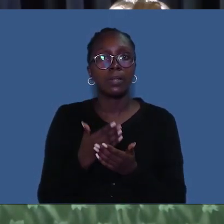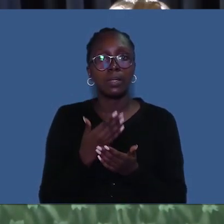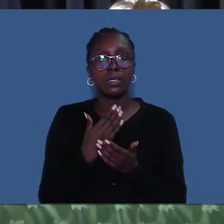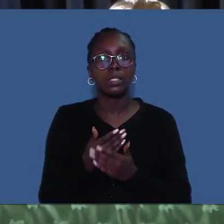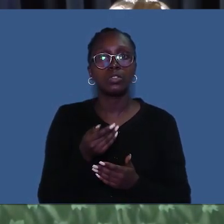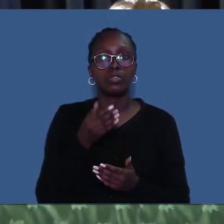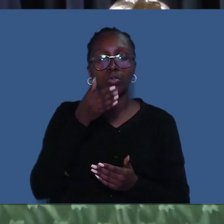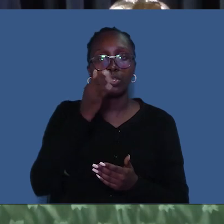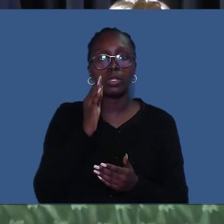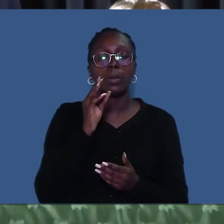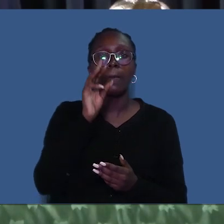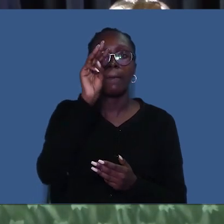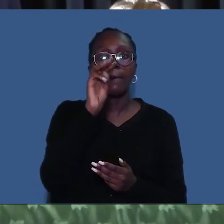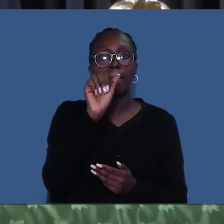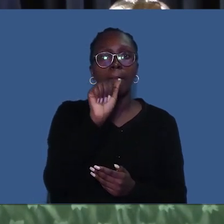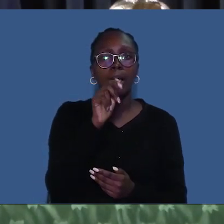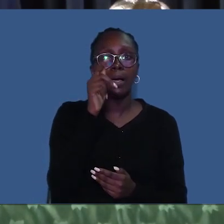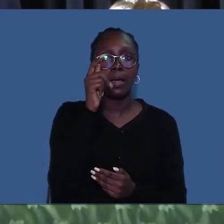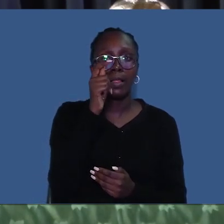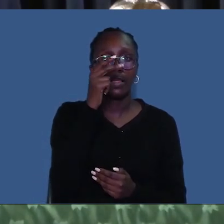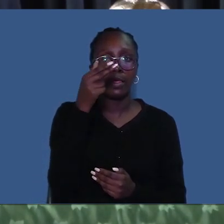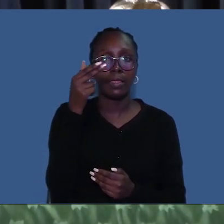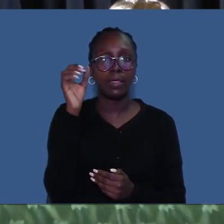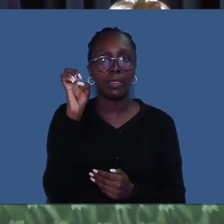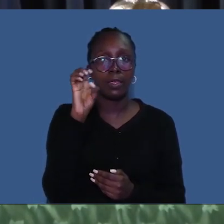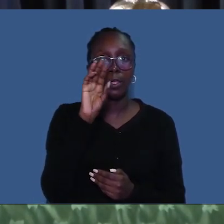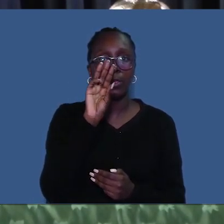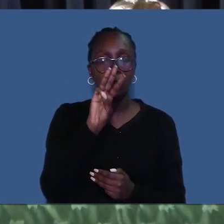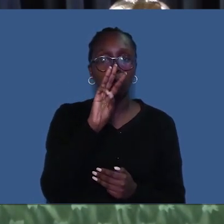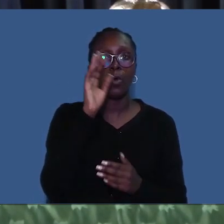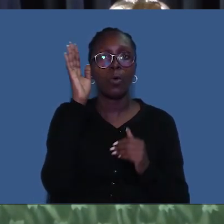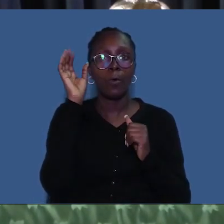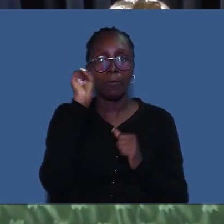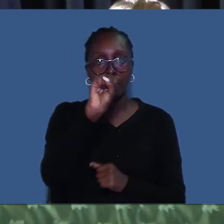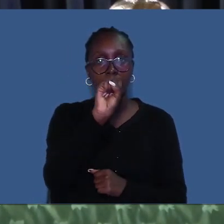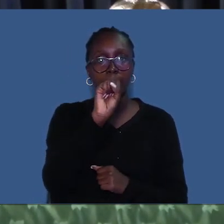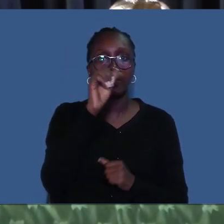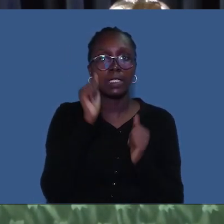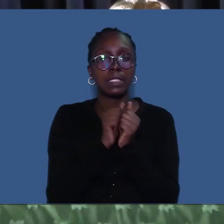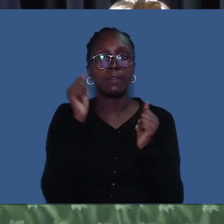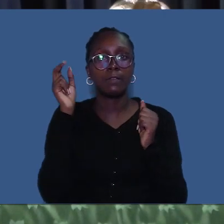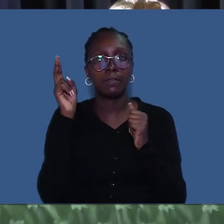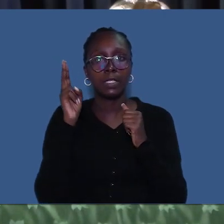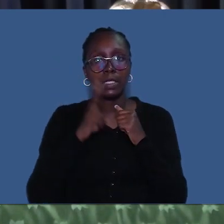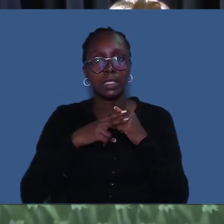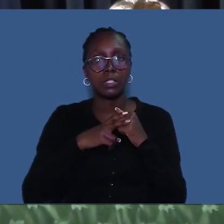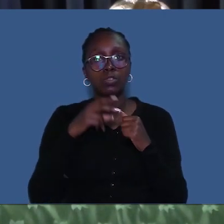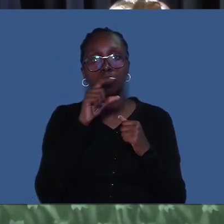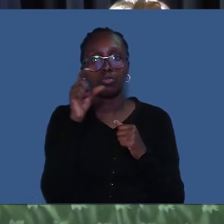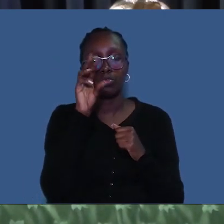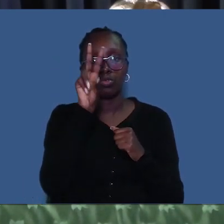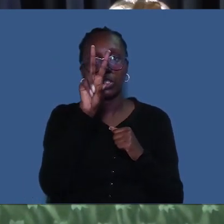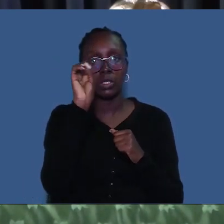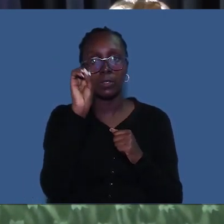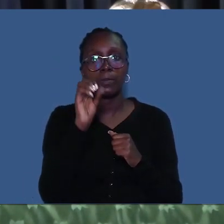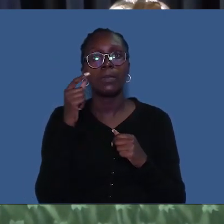the passage in Matthew 5, 17 to 20. "Do not think I have come to abolish the law or the prophets. I have